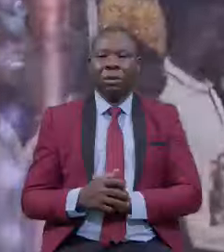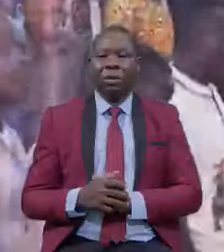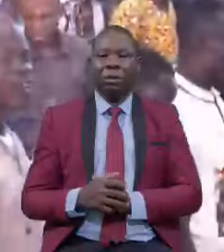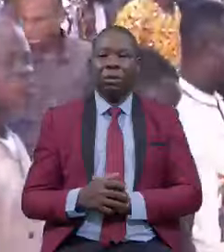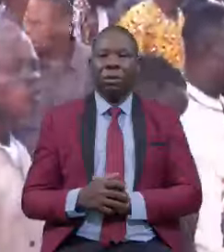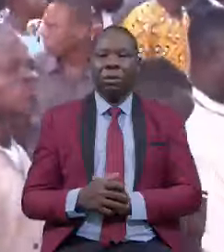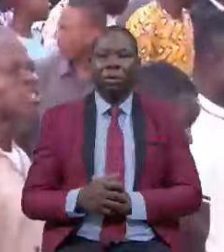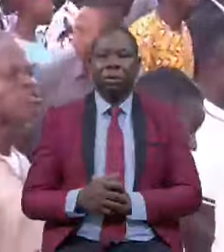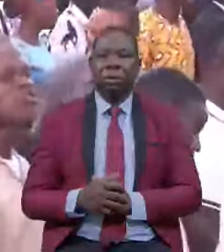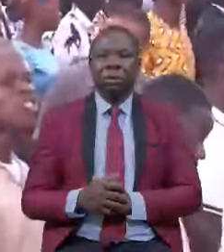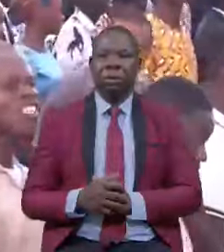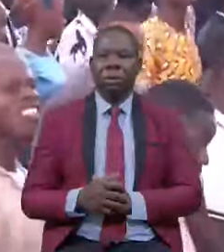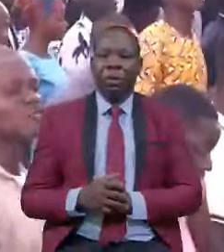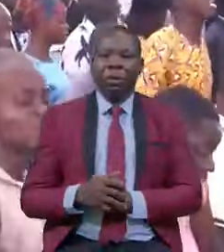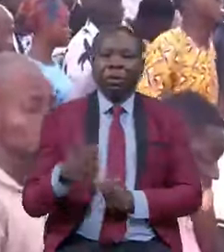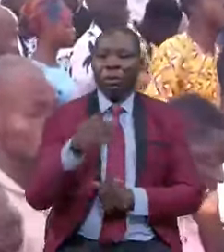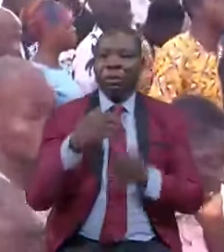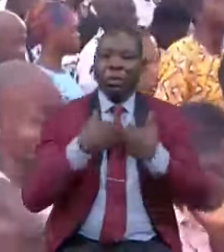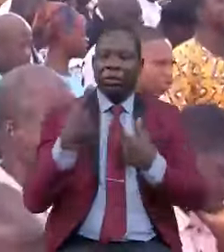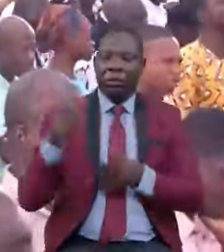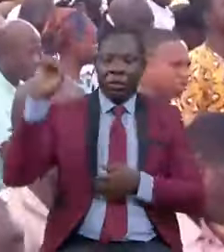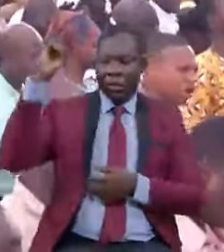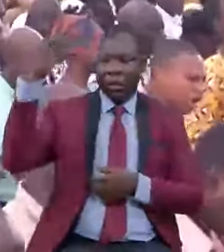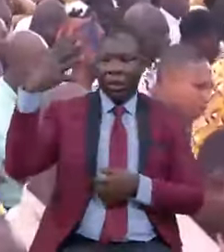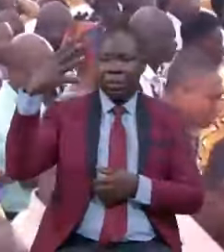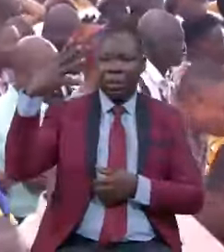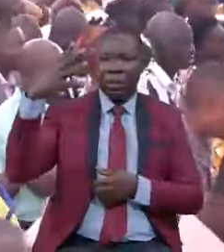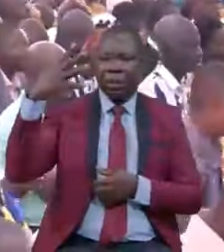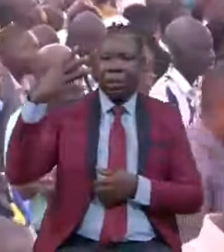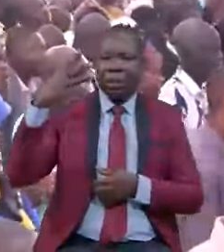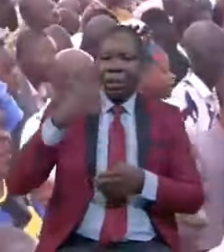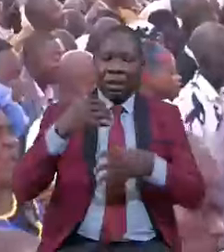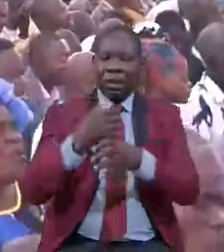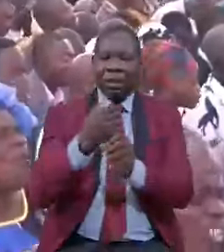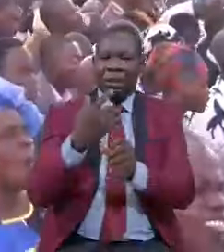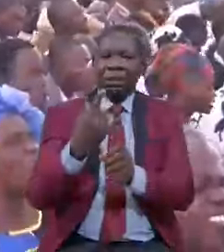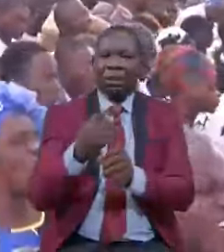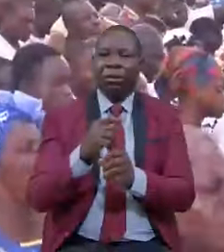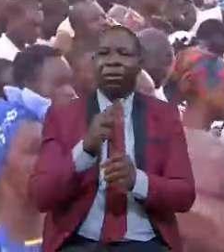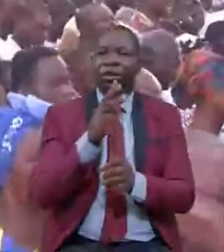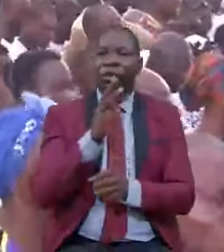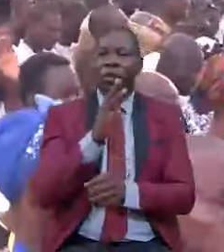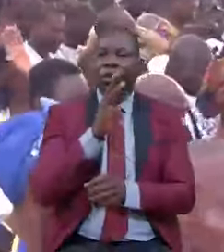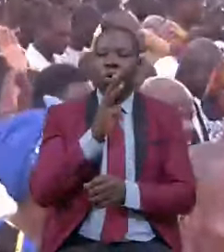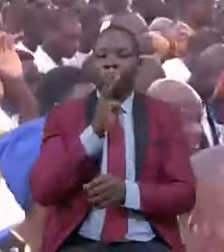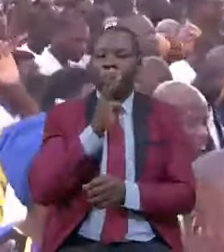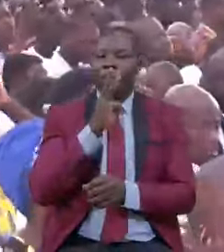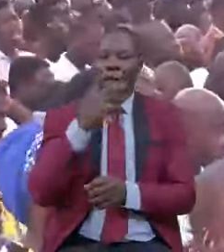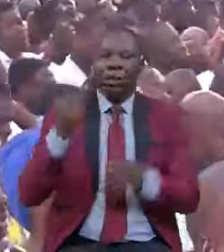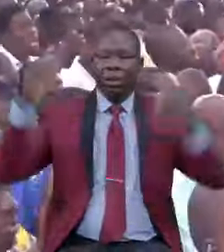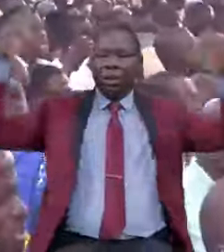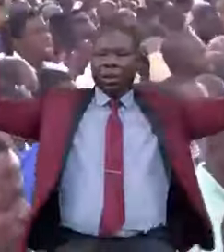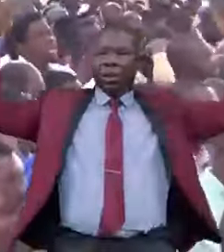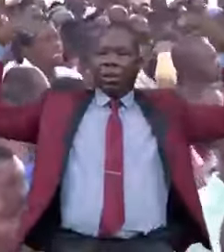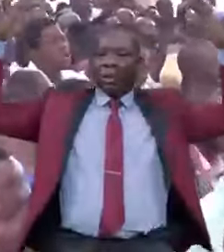You have the light, there's the water, the rain that comes from